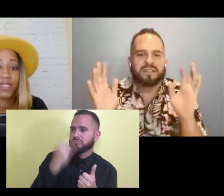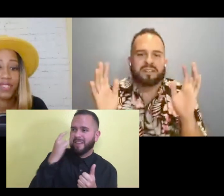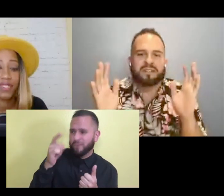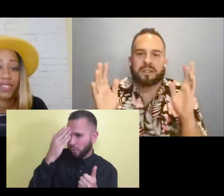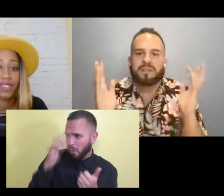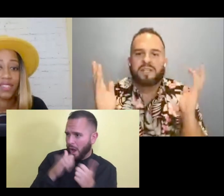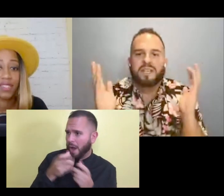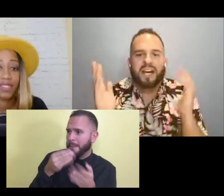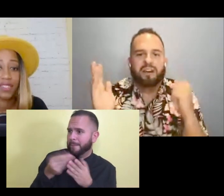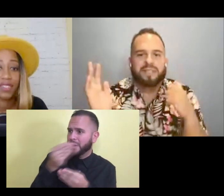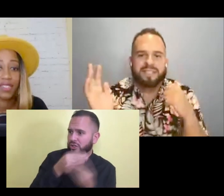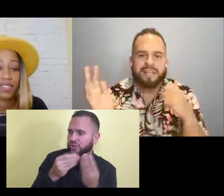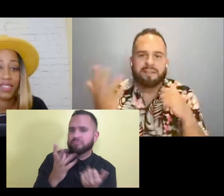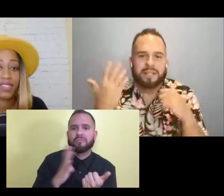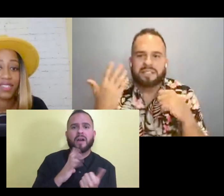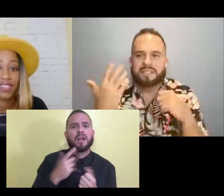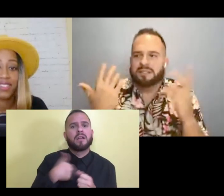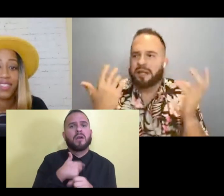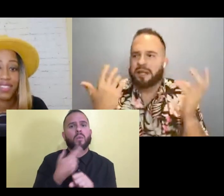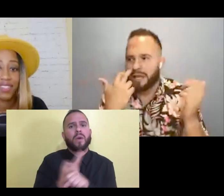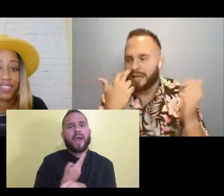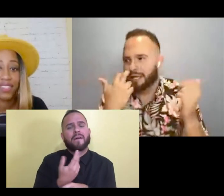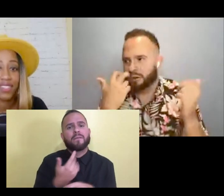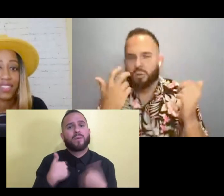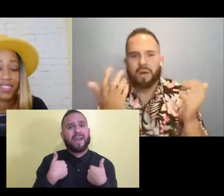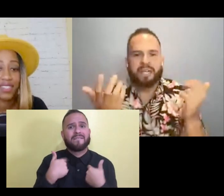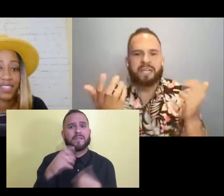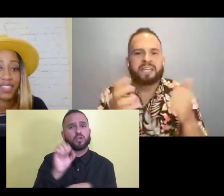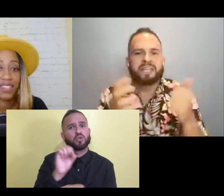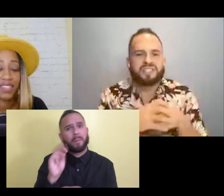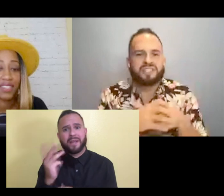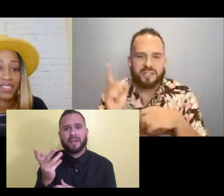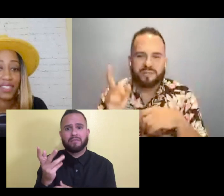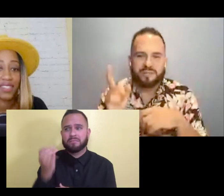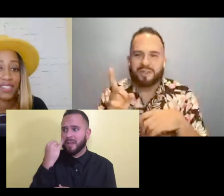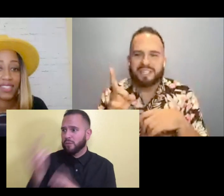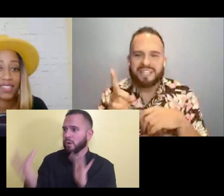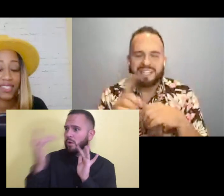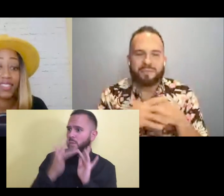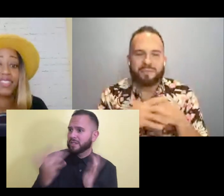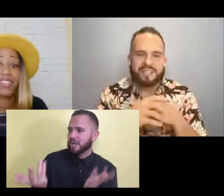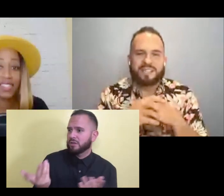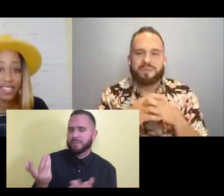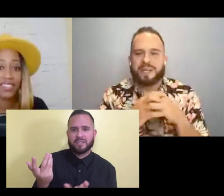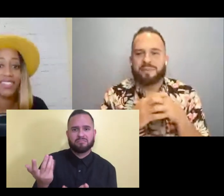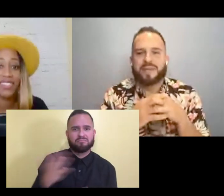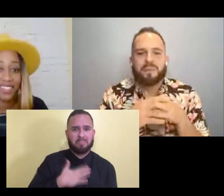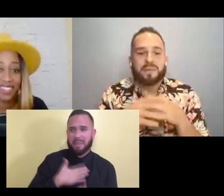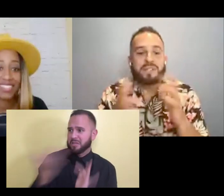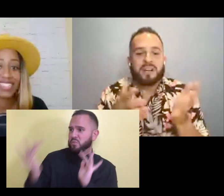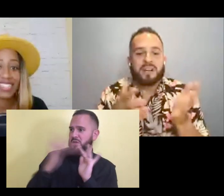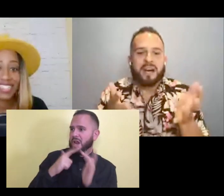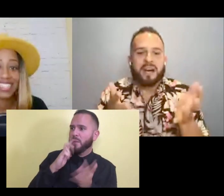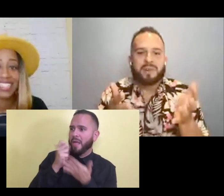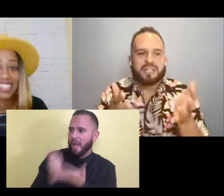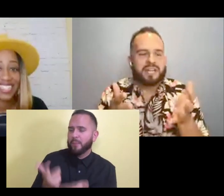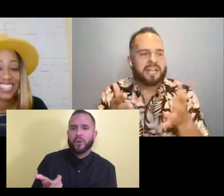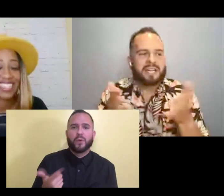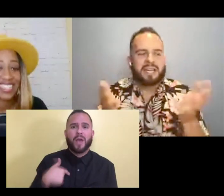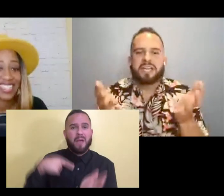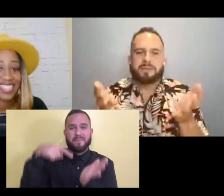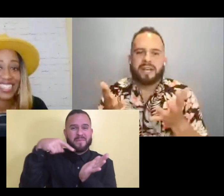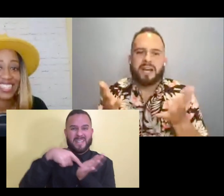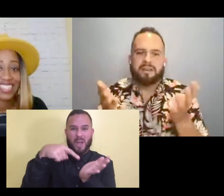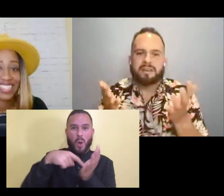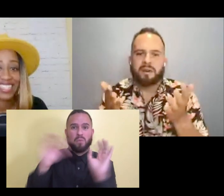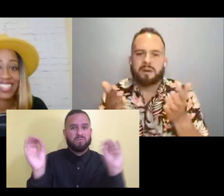favorite things to do. I've been debt free since I was like 20. Shout out to my friend Lily. Her birthday's coming up, Nice. but she taught me how to budget, and it like